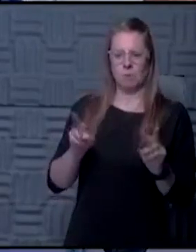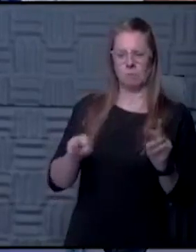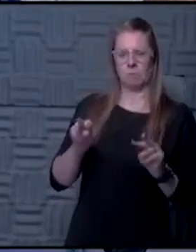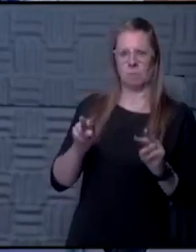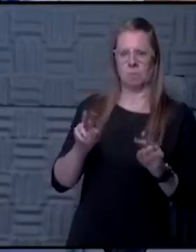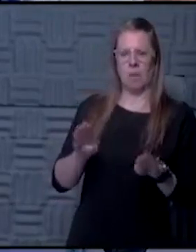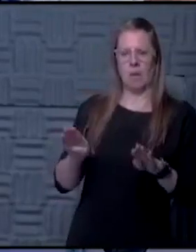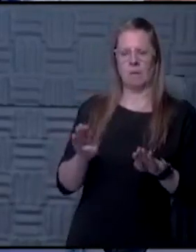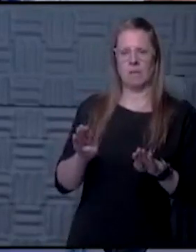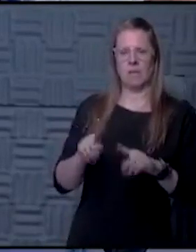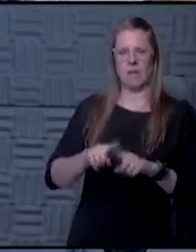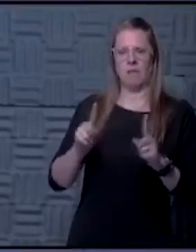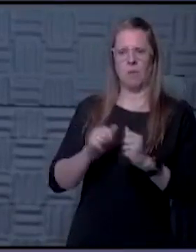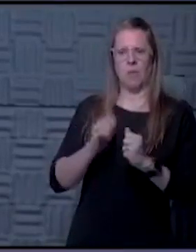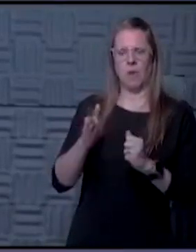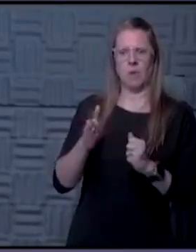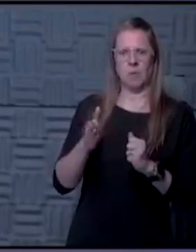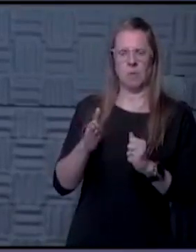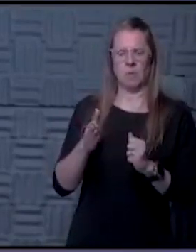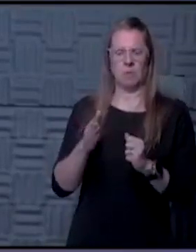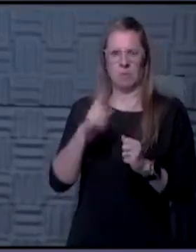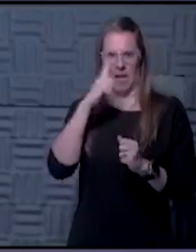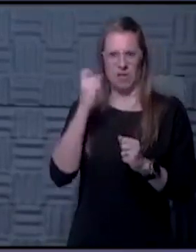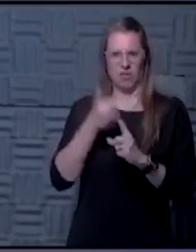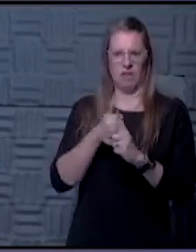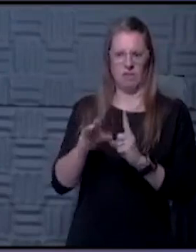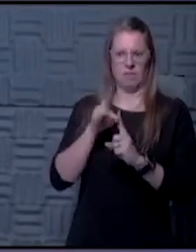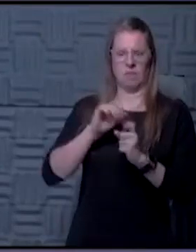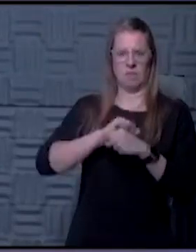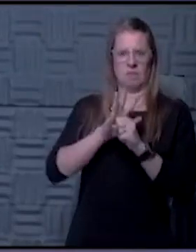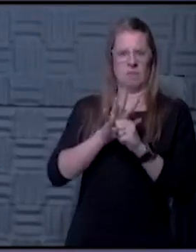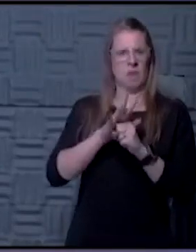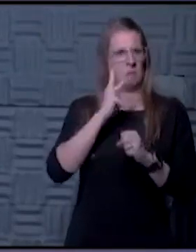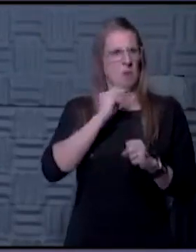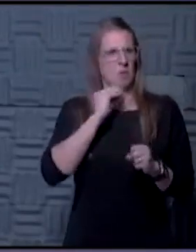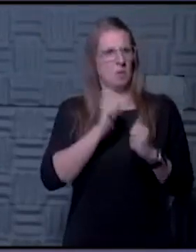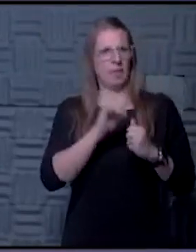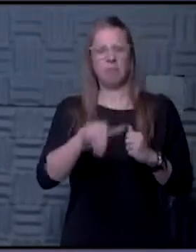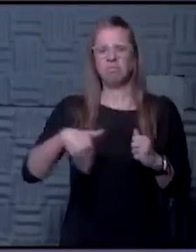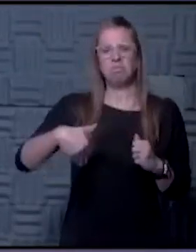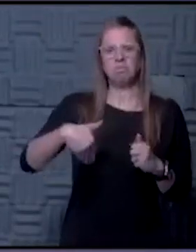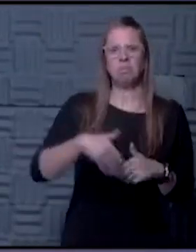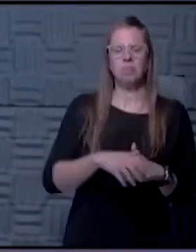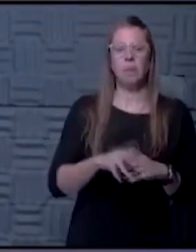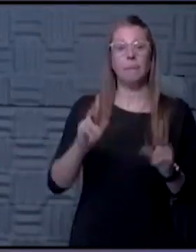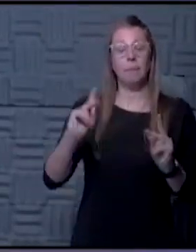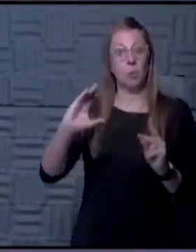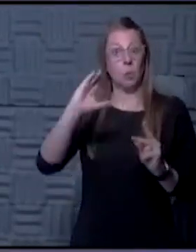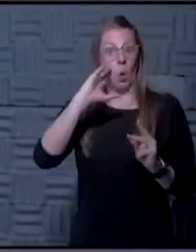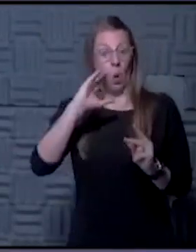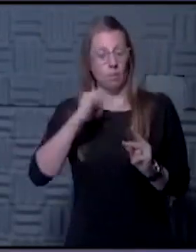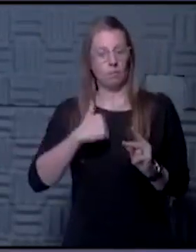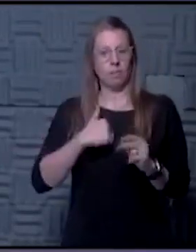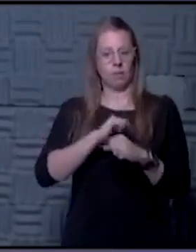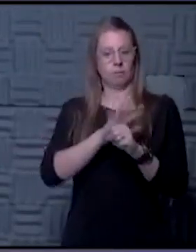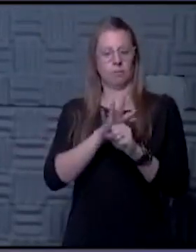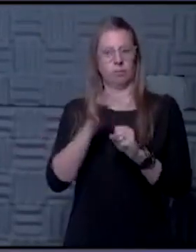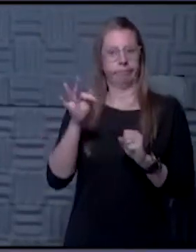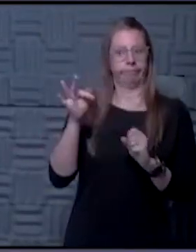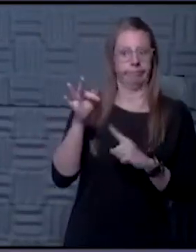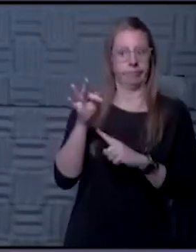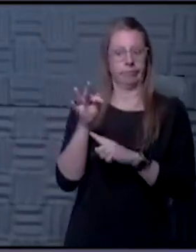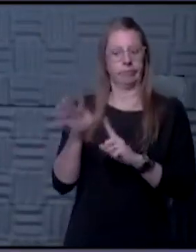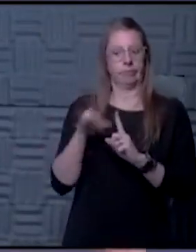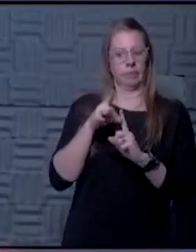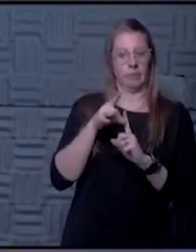had COVID-19? I haven't had any experiences with that yet. The people that know that I've had it, if anything, they just